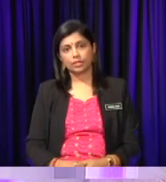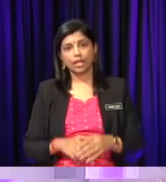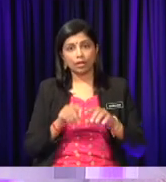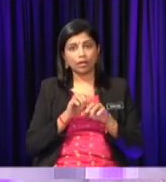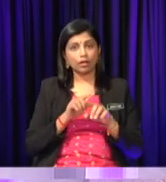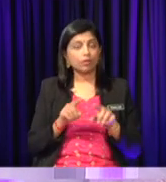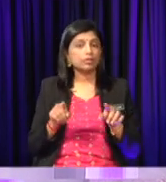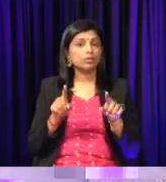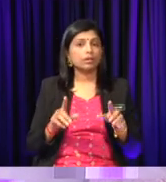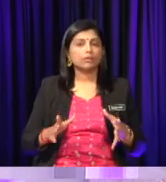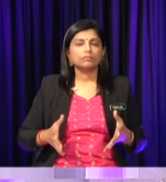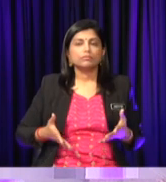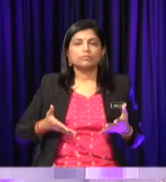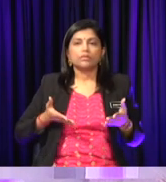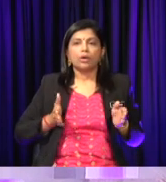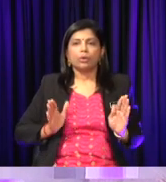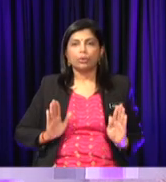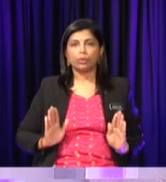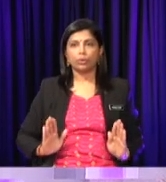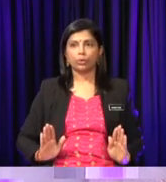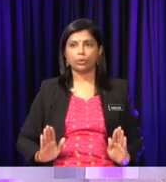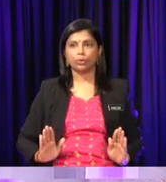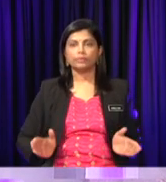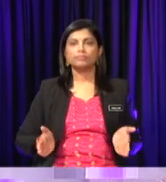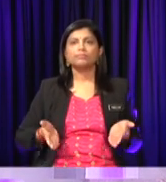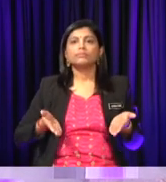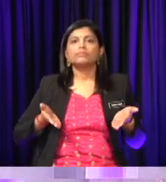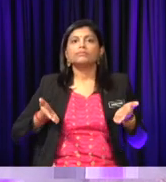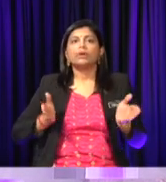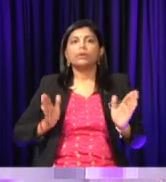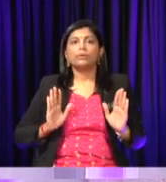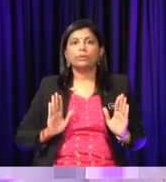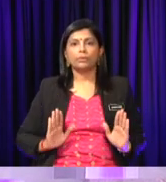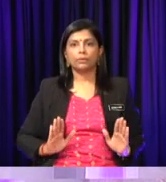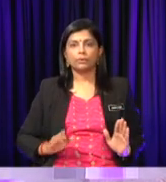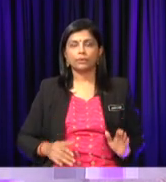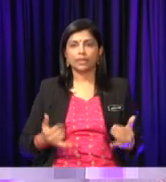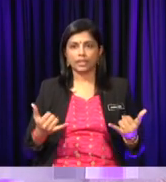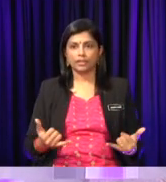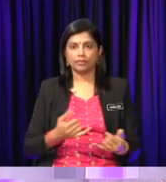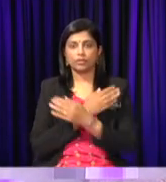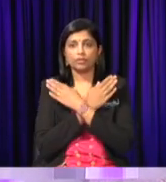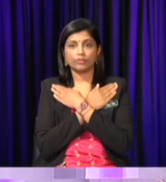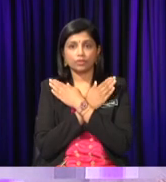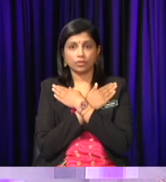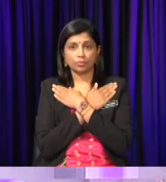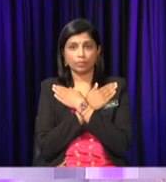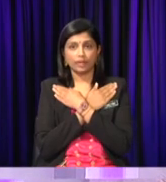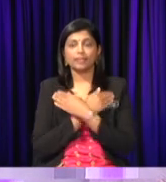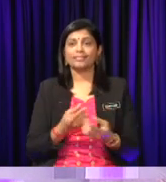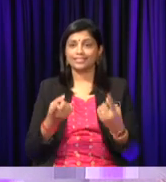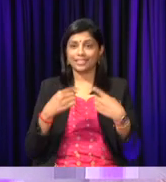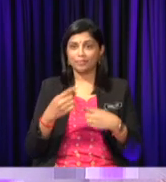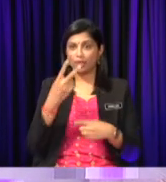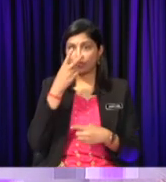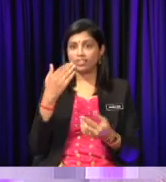That was, I saw from Roshrina, she was very calm in answering. Good job in that. All right, we'll be going for a short break now and we'll be right back here on Success